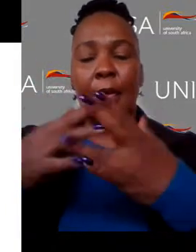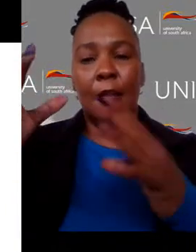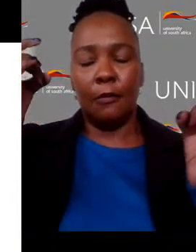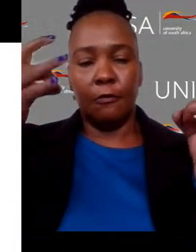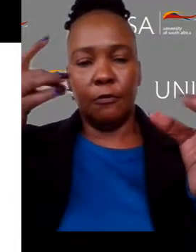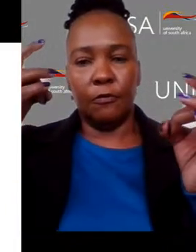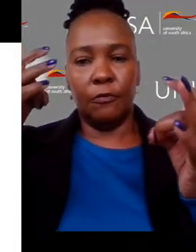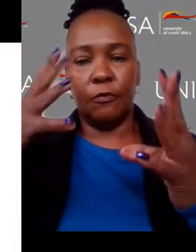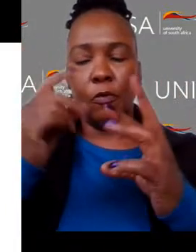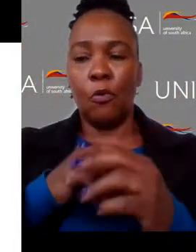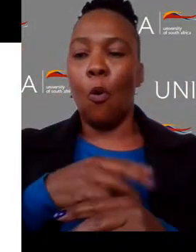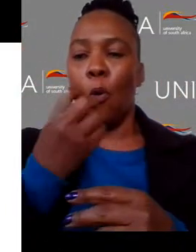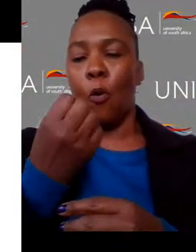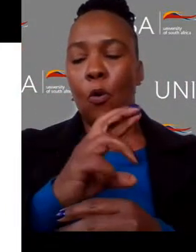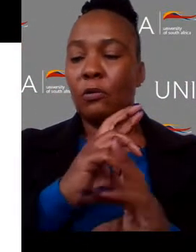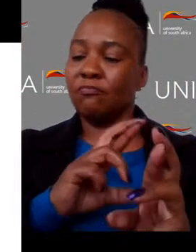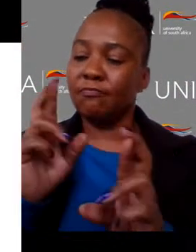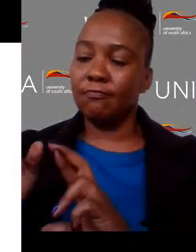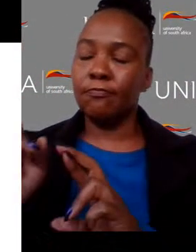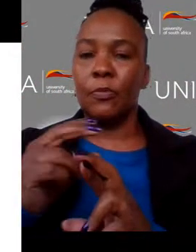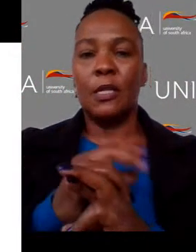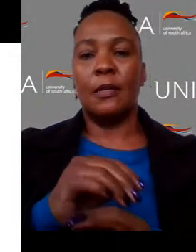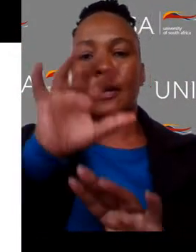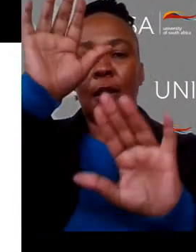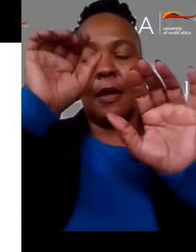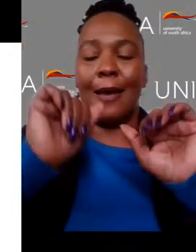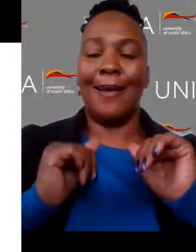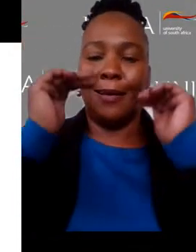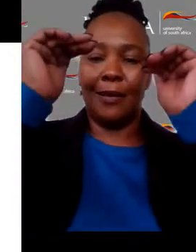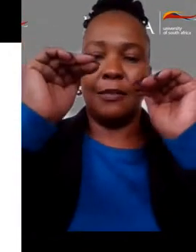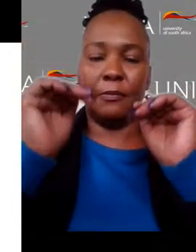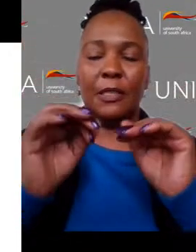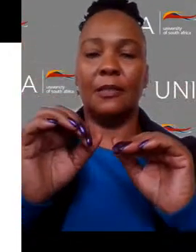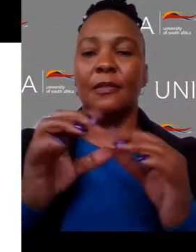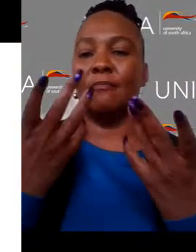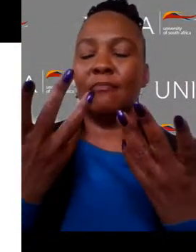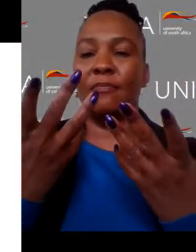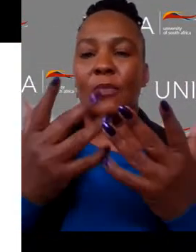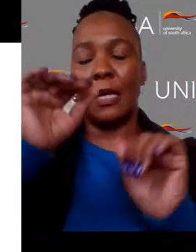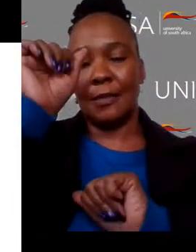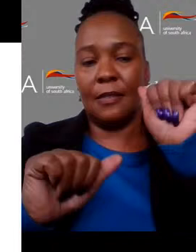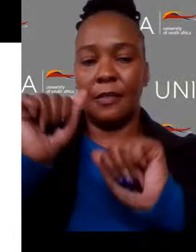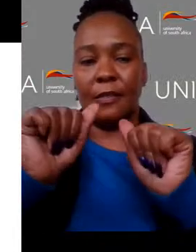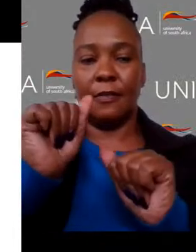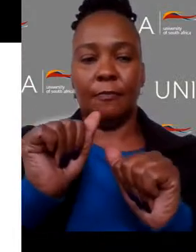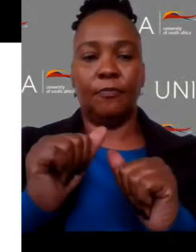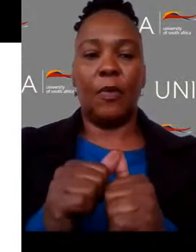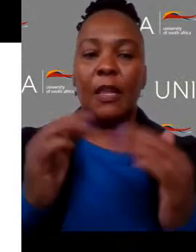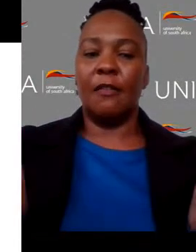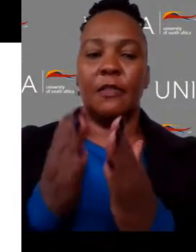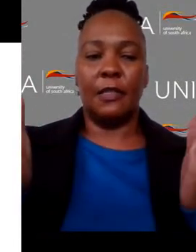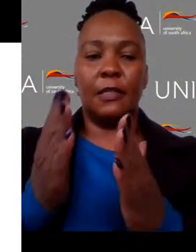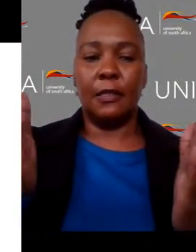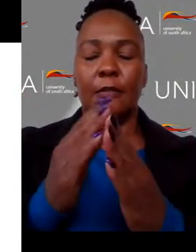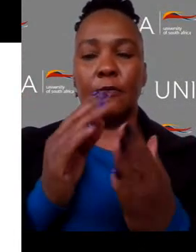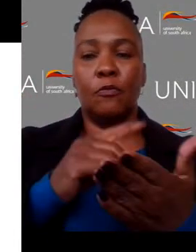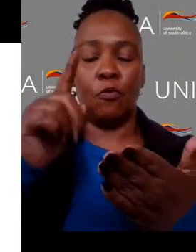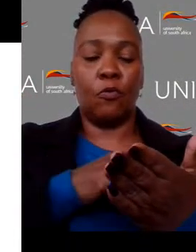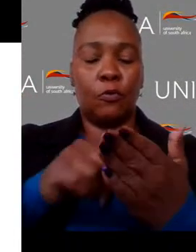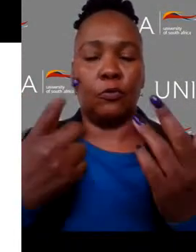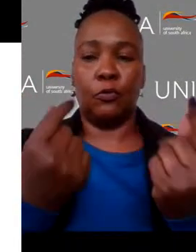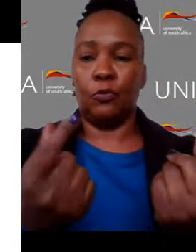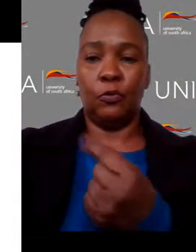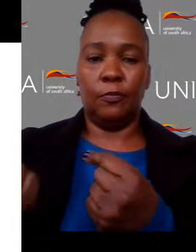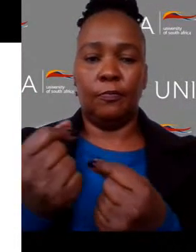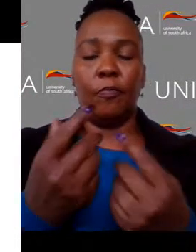or citation in an academic assessment. Then we have facilitation of dishonesty. This is where